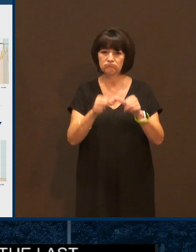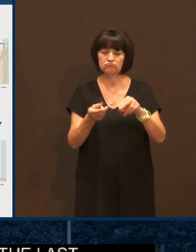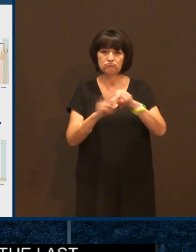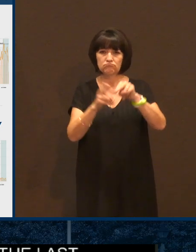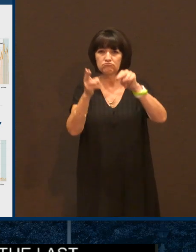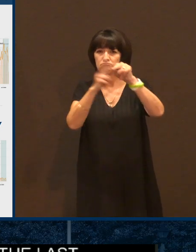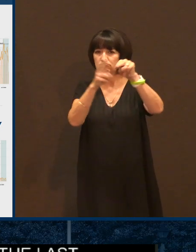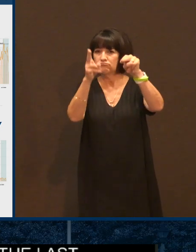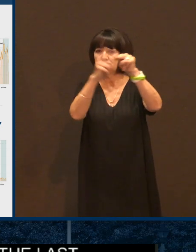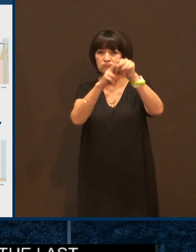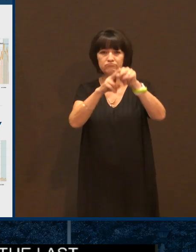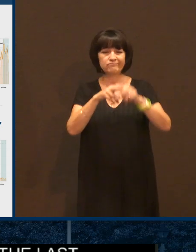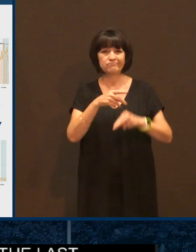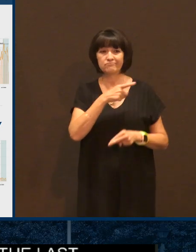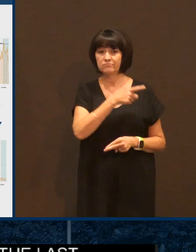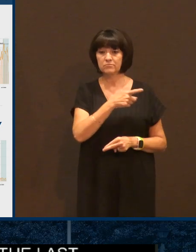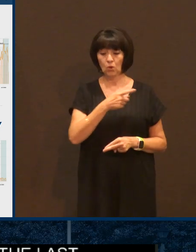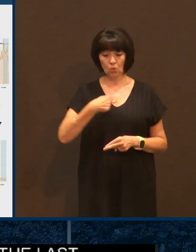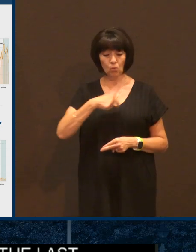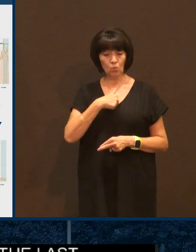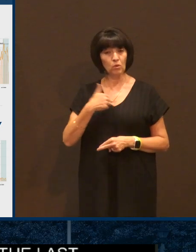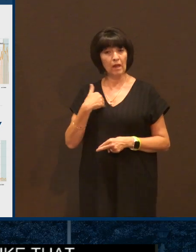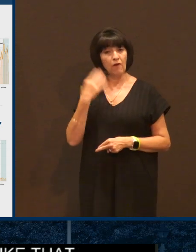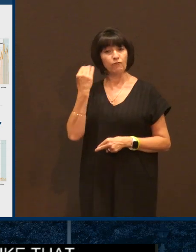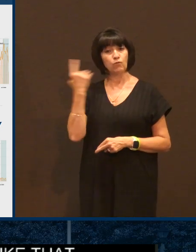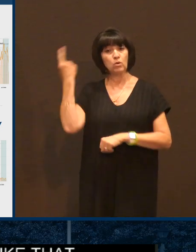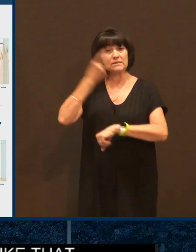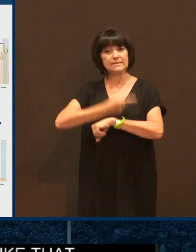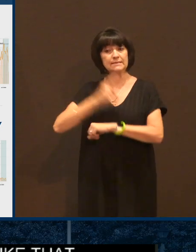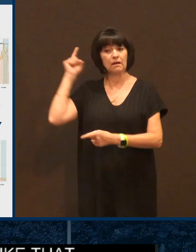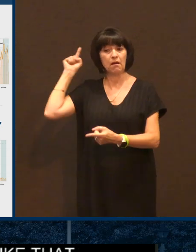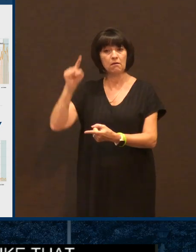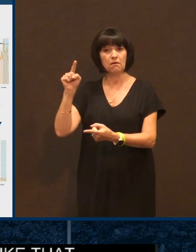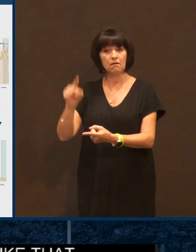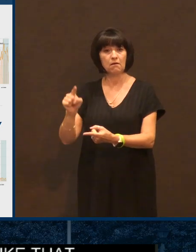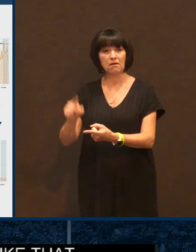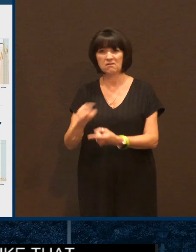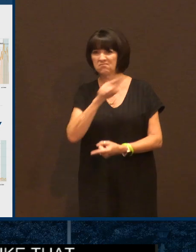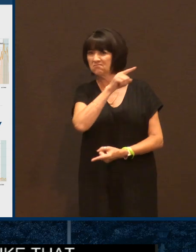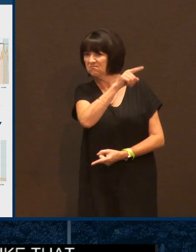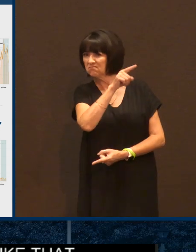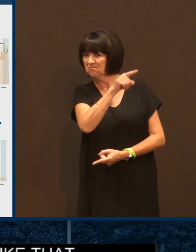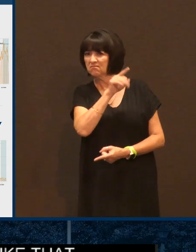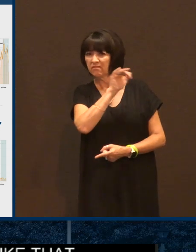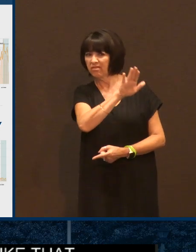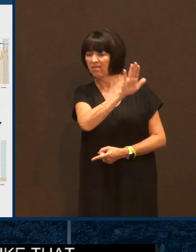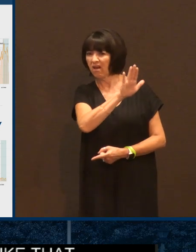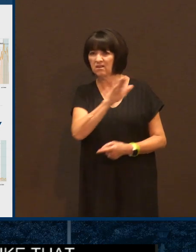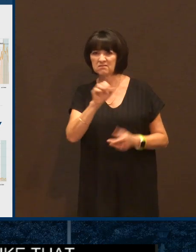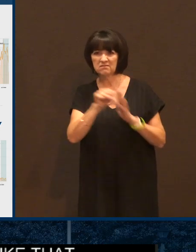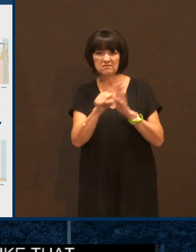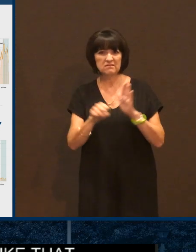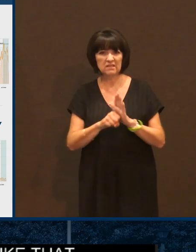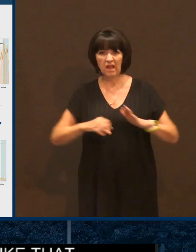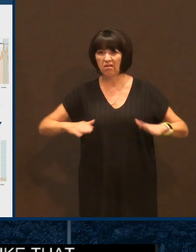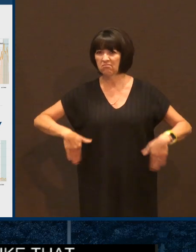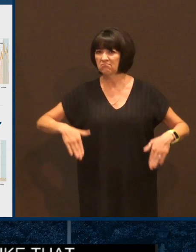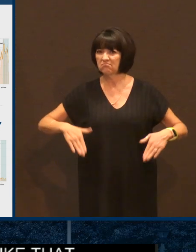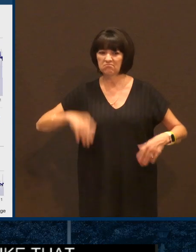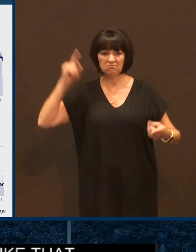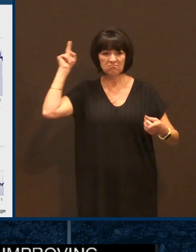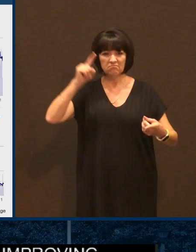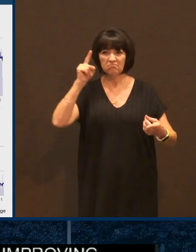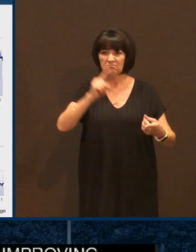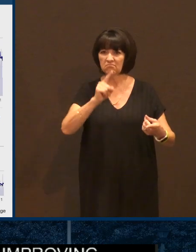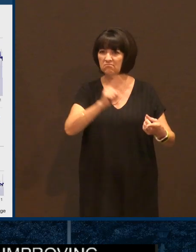really had the 14-day improving conditions, which were the guidelines for CDC's reopening of the economy.